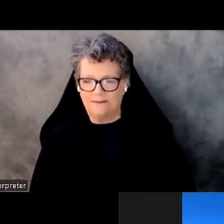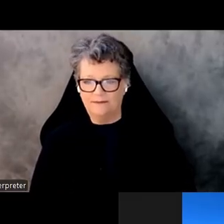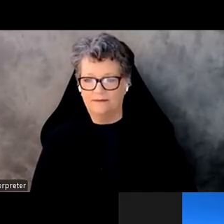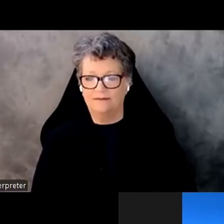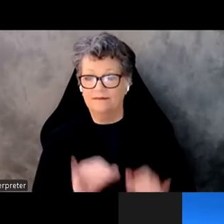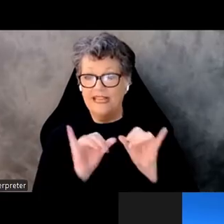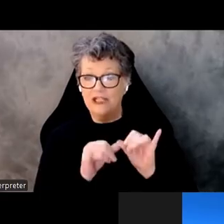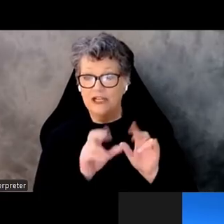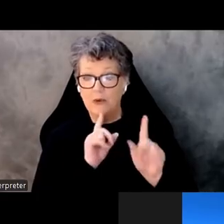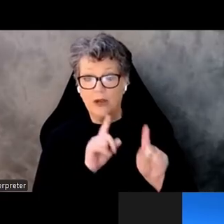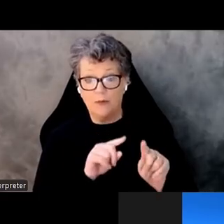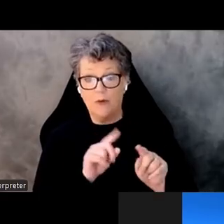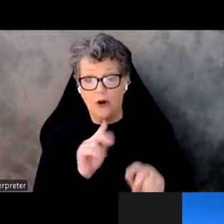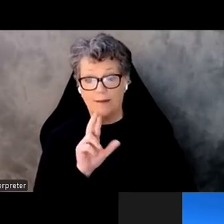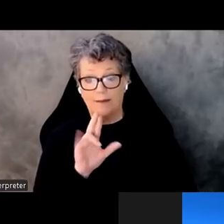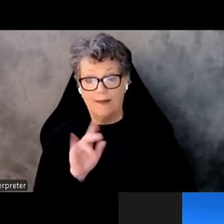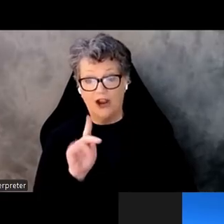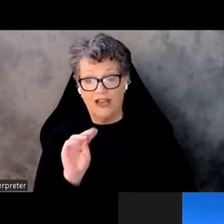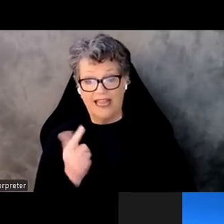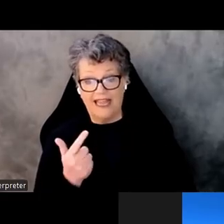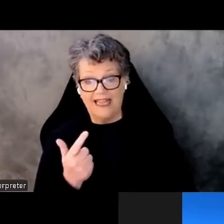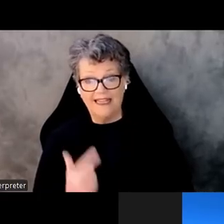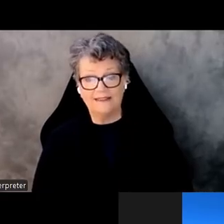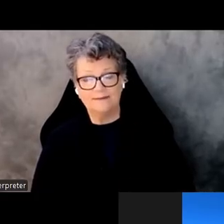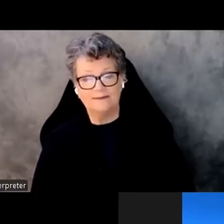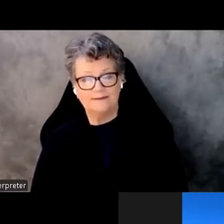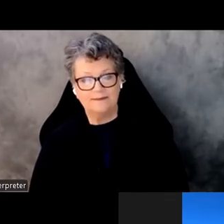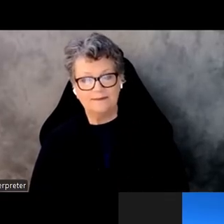Engineering report, Barry King.